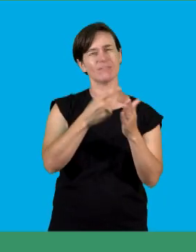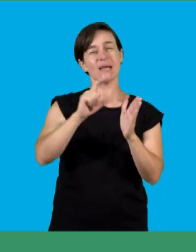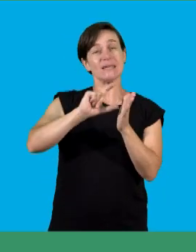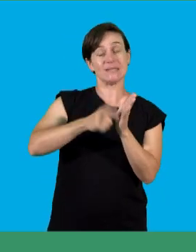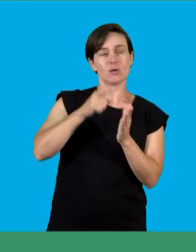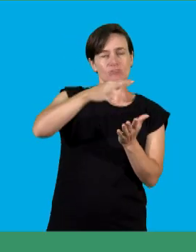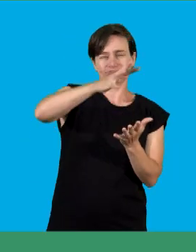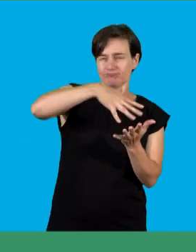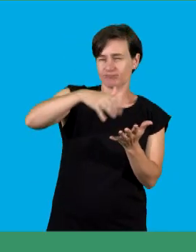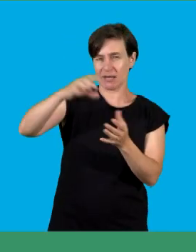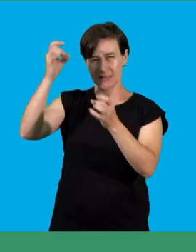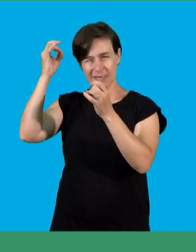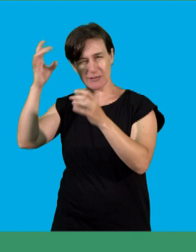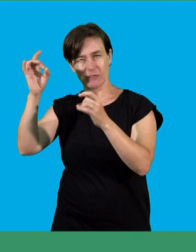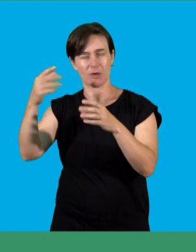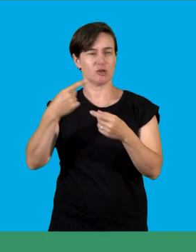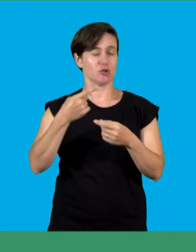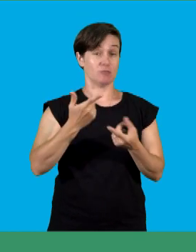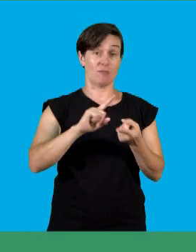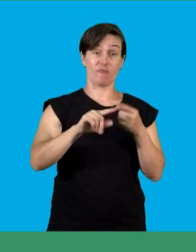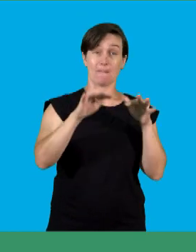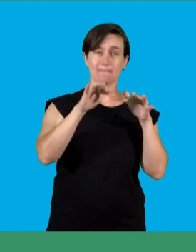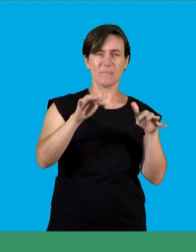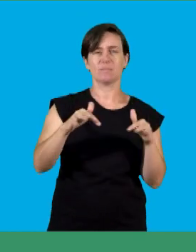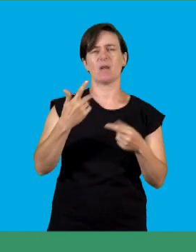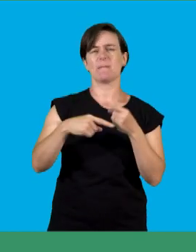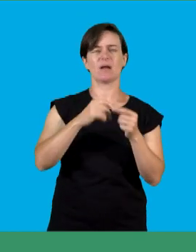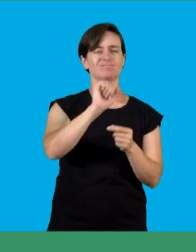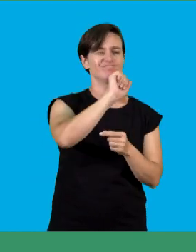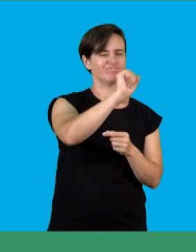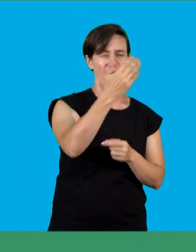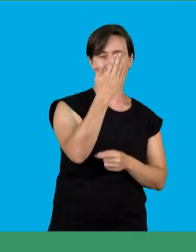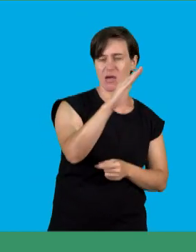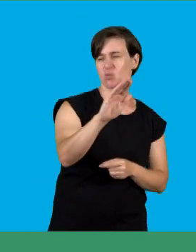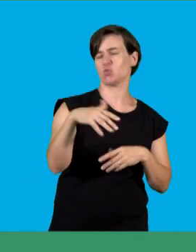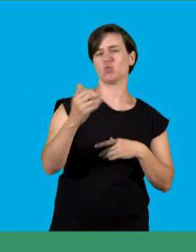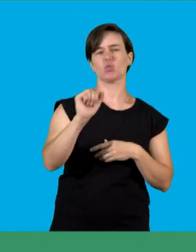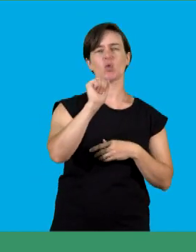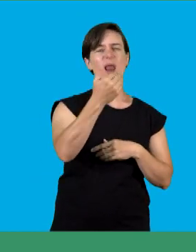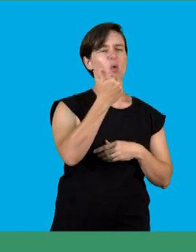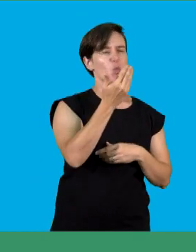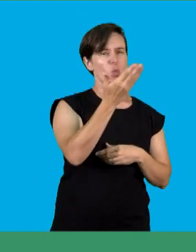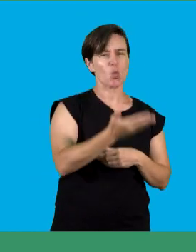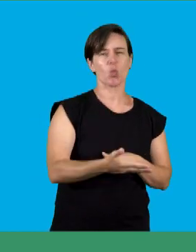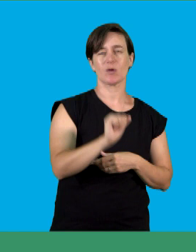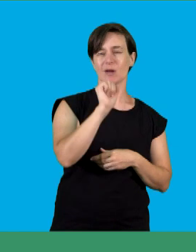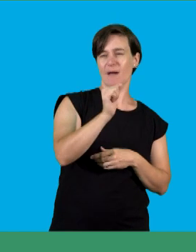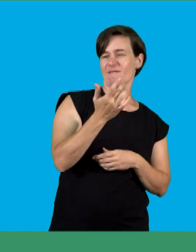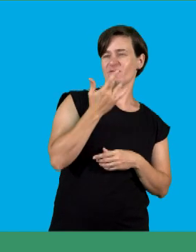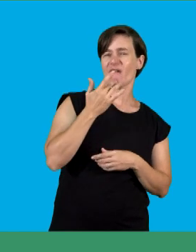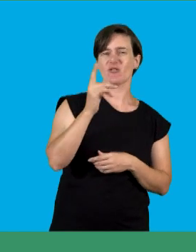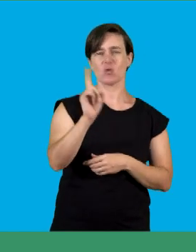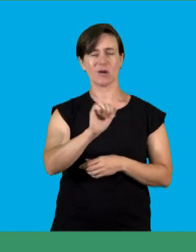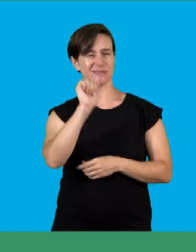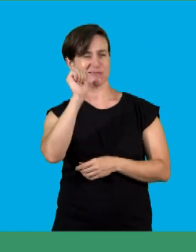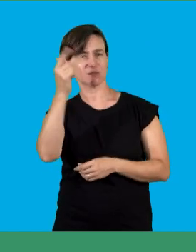designed to collect information from people about their attitudes, about their preferences, about the